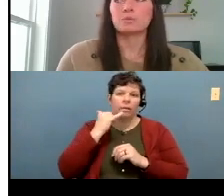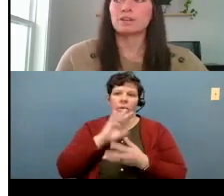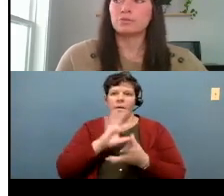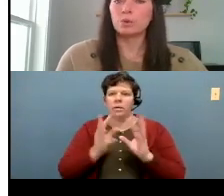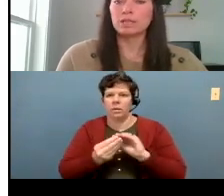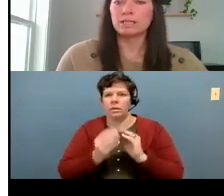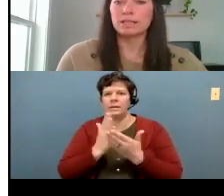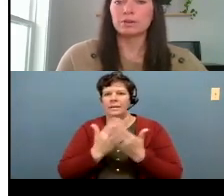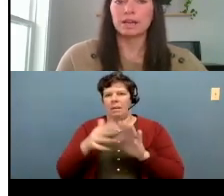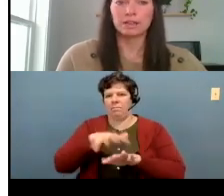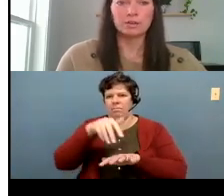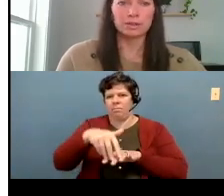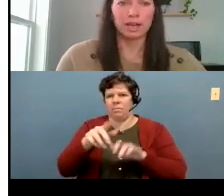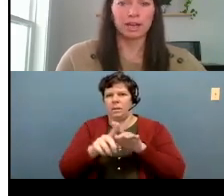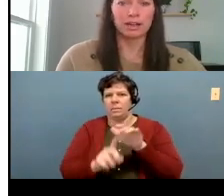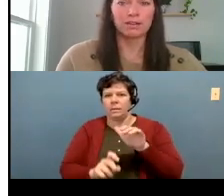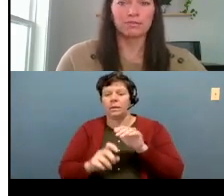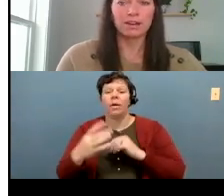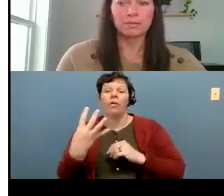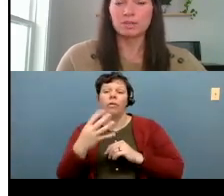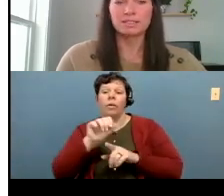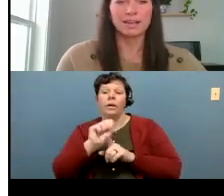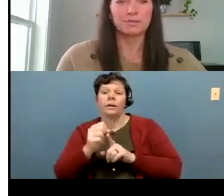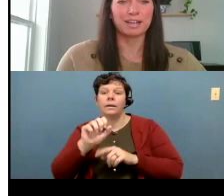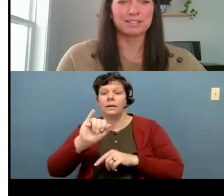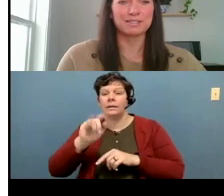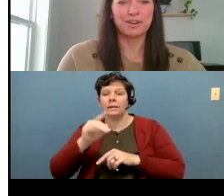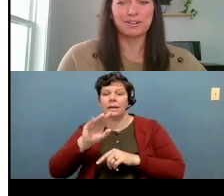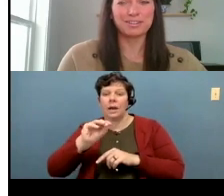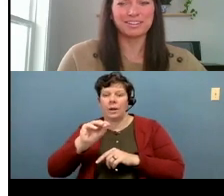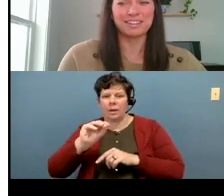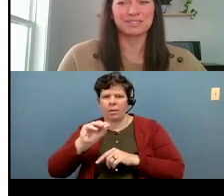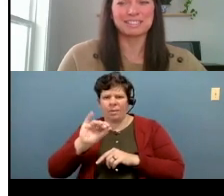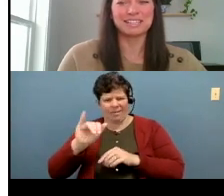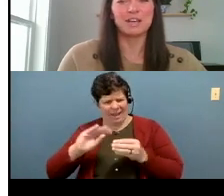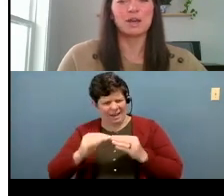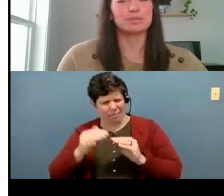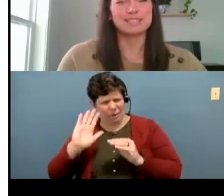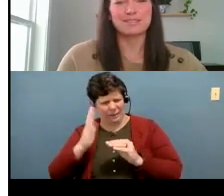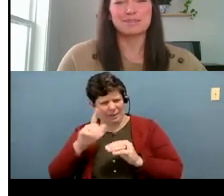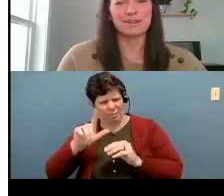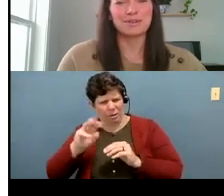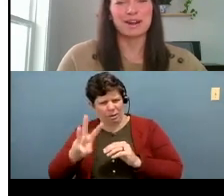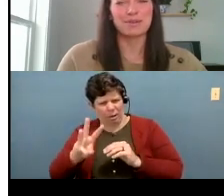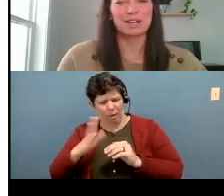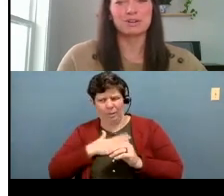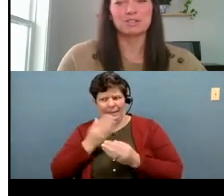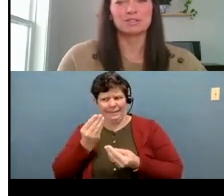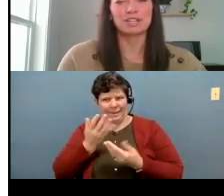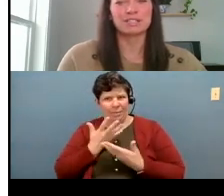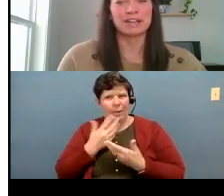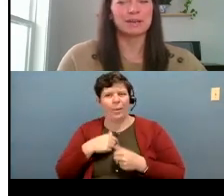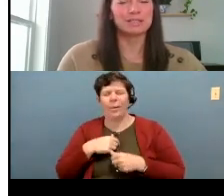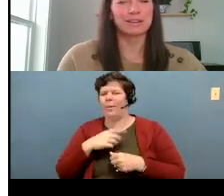And then we have 4 cases out of Idaho. And if that number doesn't sound right to you all that are listening, please let me know. I urge you